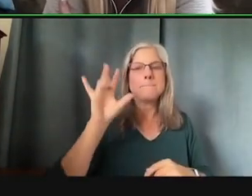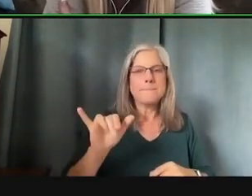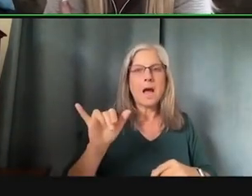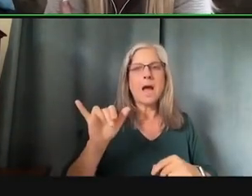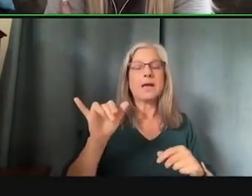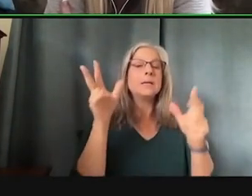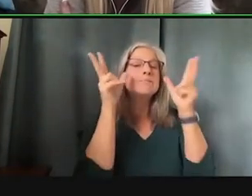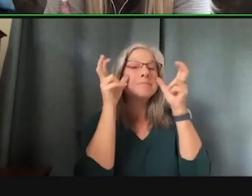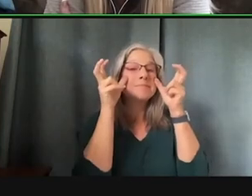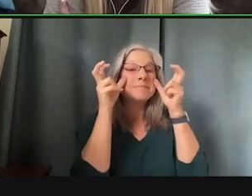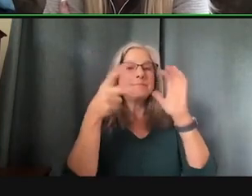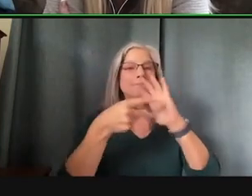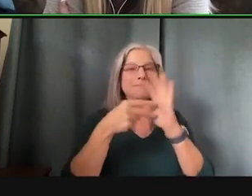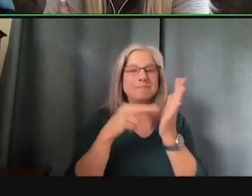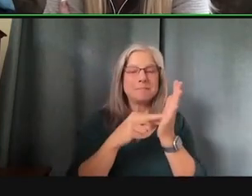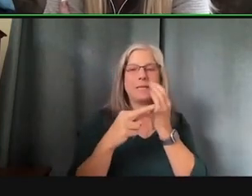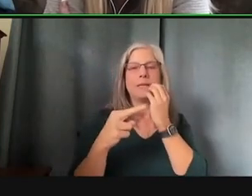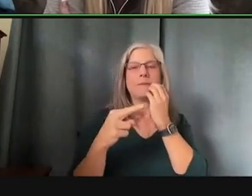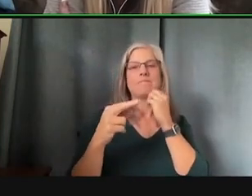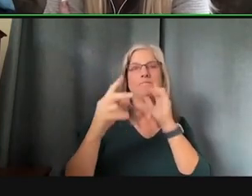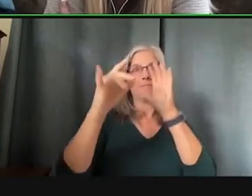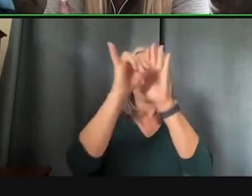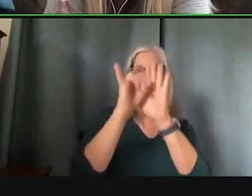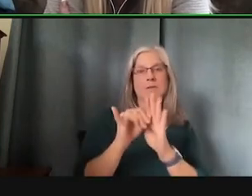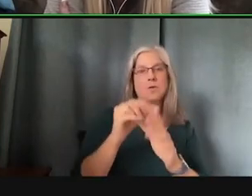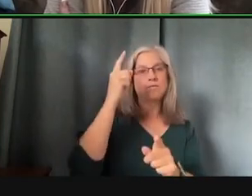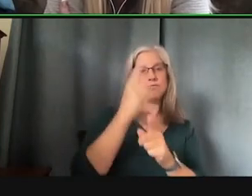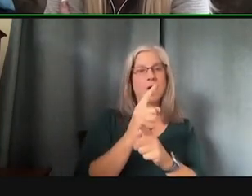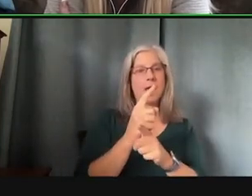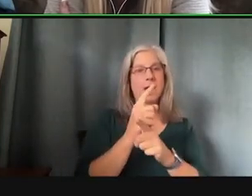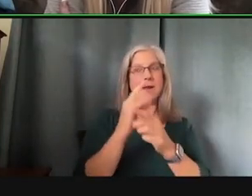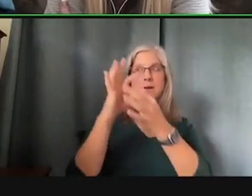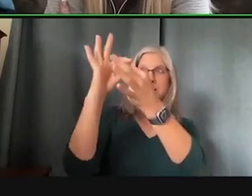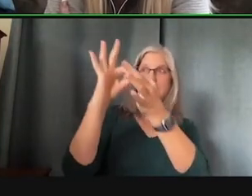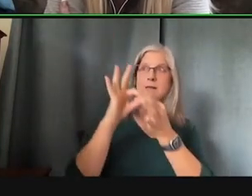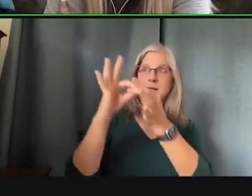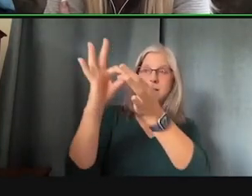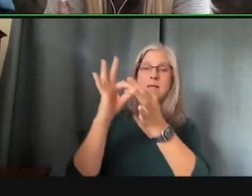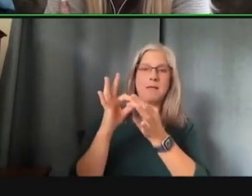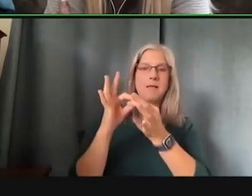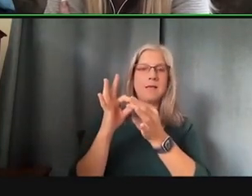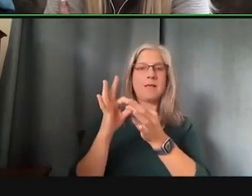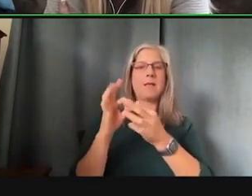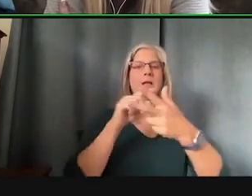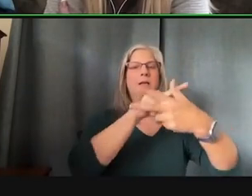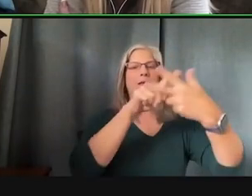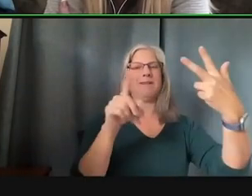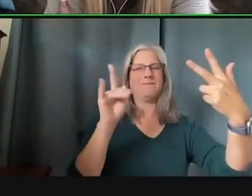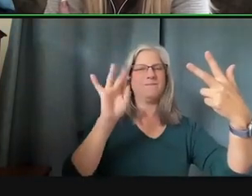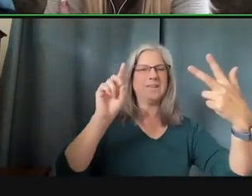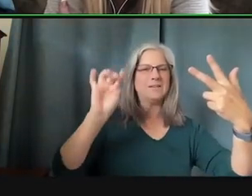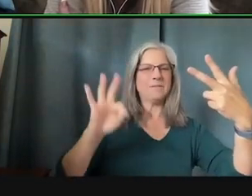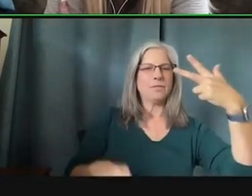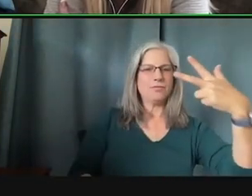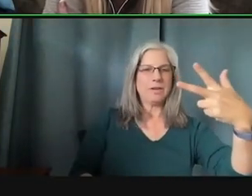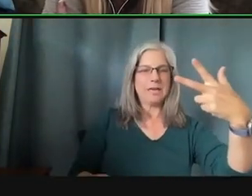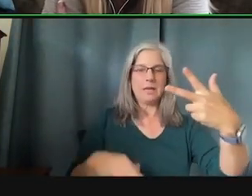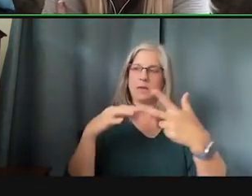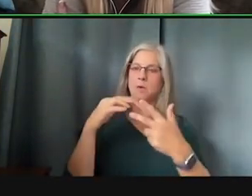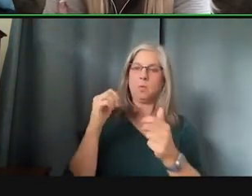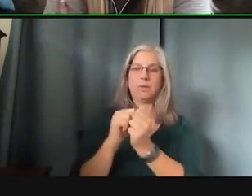receptively identifying the correct corresponding letter from a field of 3 with 100%